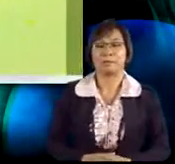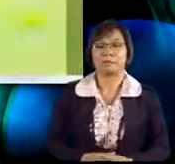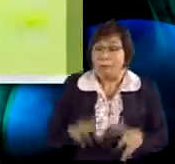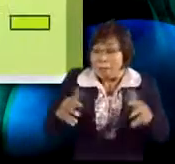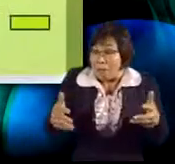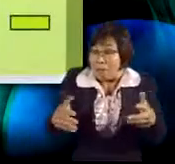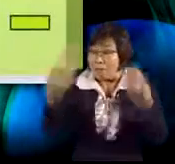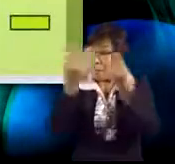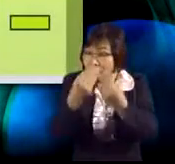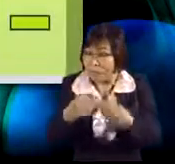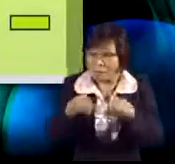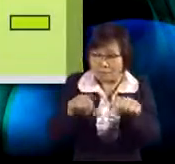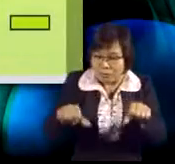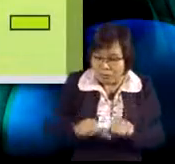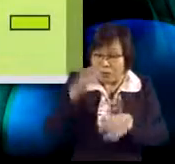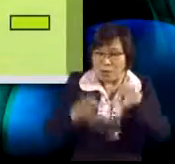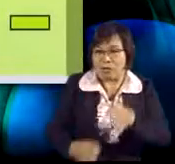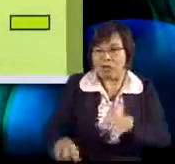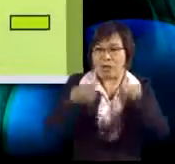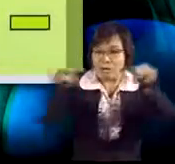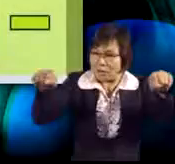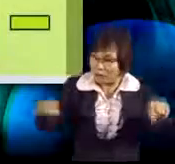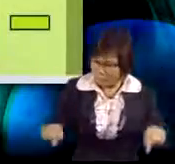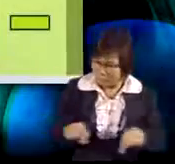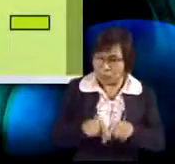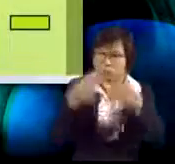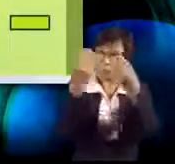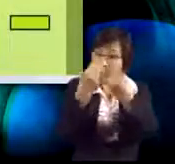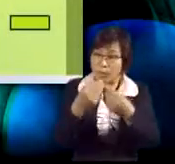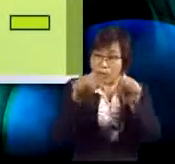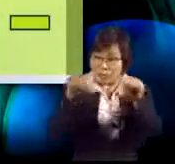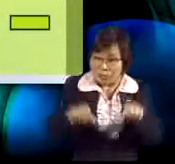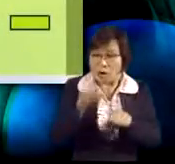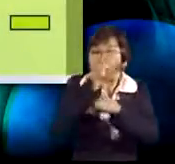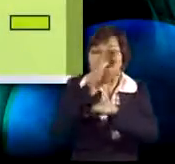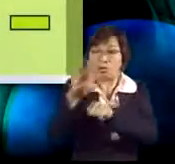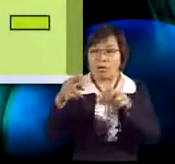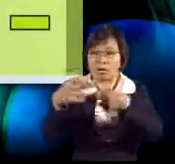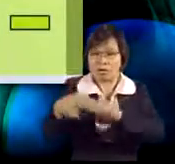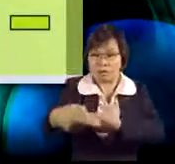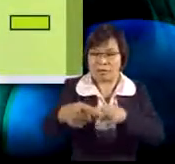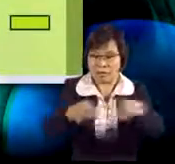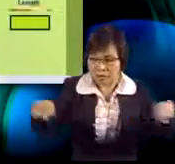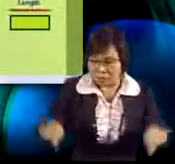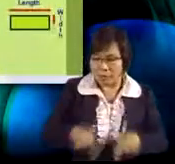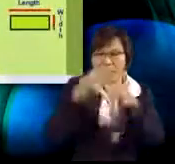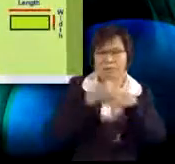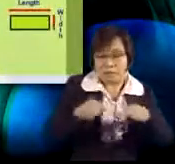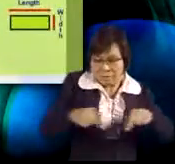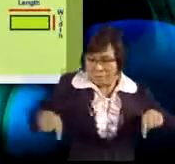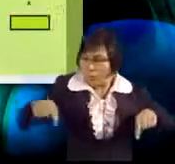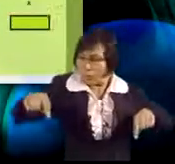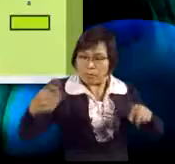How would you calculate the area if it were a rectangle? To calculate the area of a rectangle, you need to multiply length and